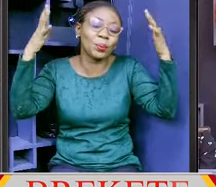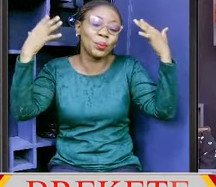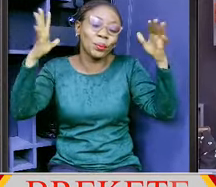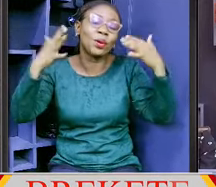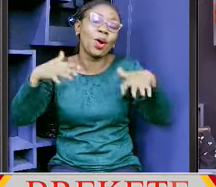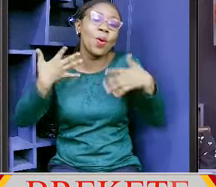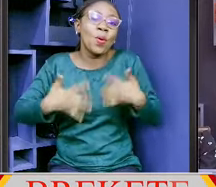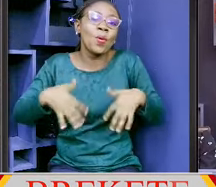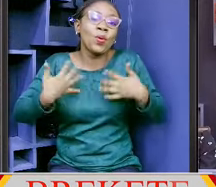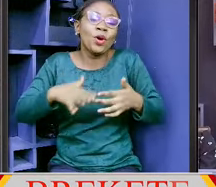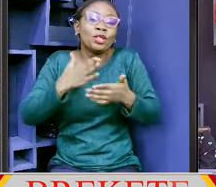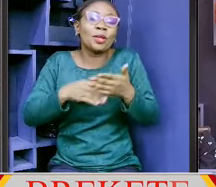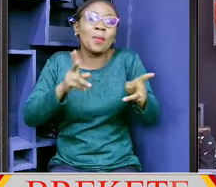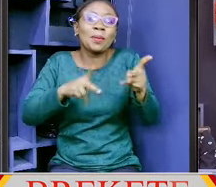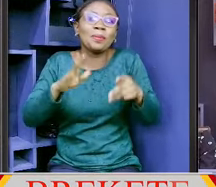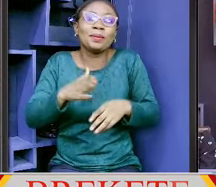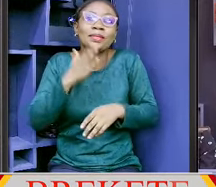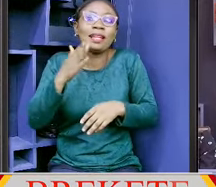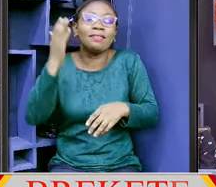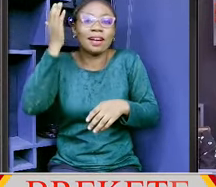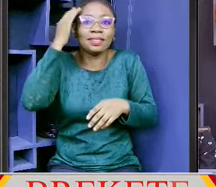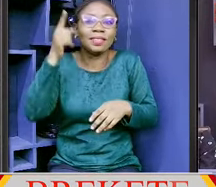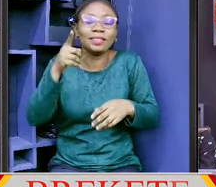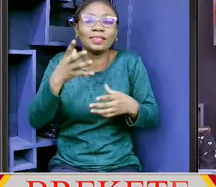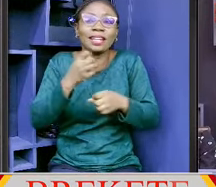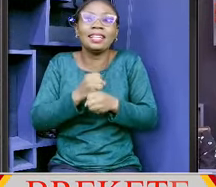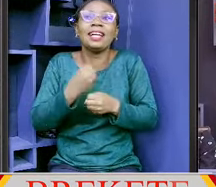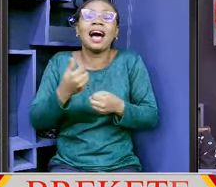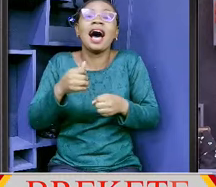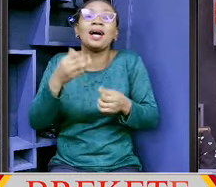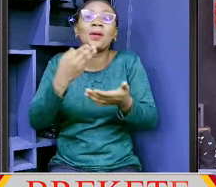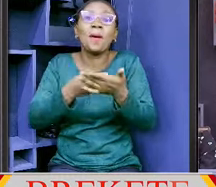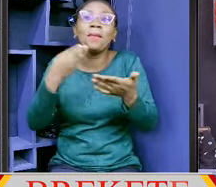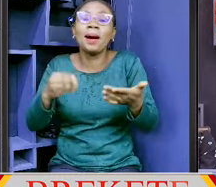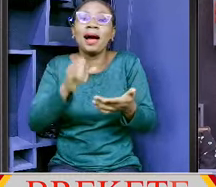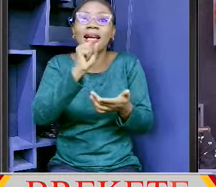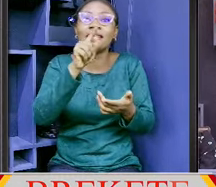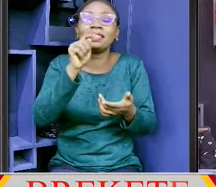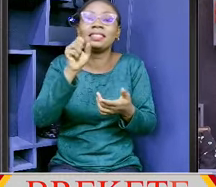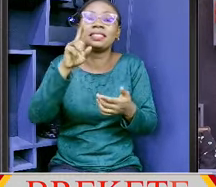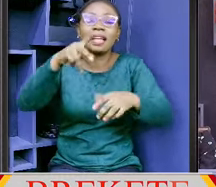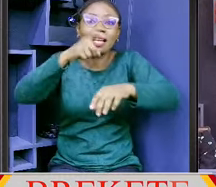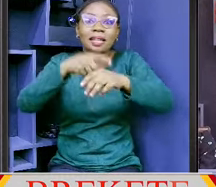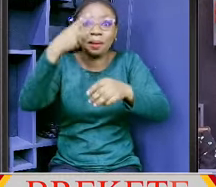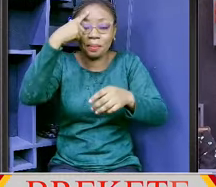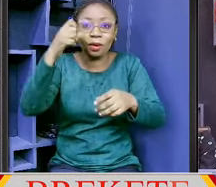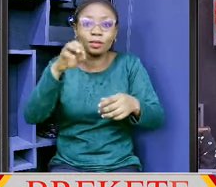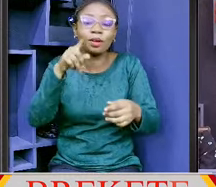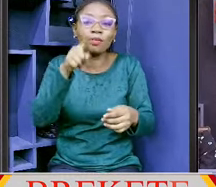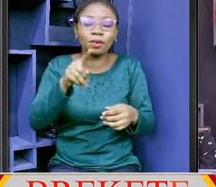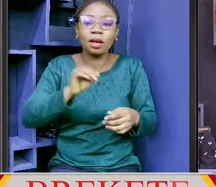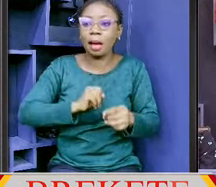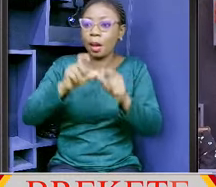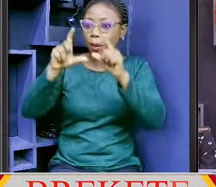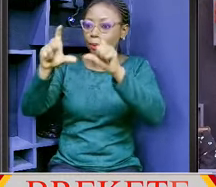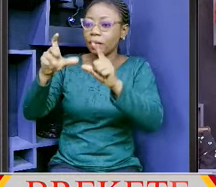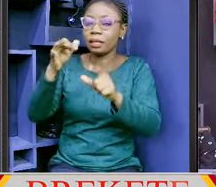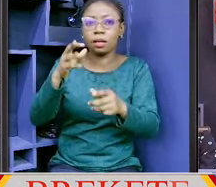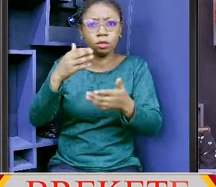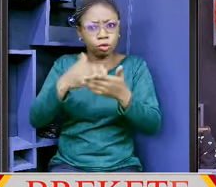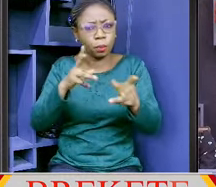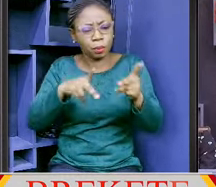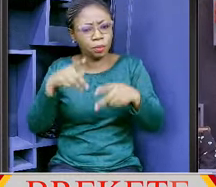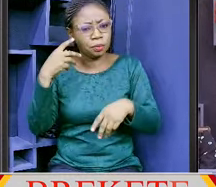yeah. Sir, some people never know say you get for airtime. I don't go buy star time because of you. Yeah. I give television for sure because of you. Some people will